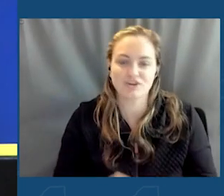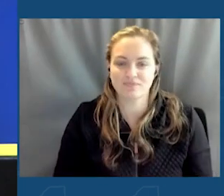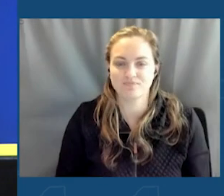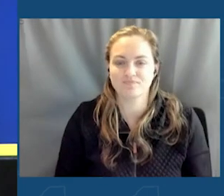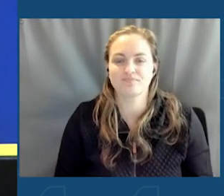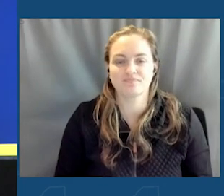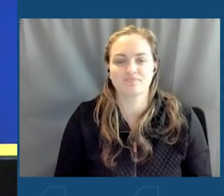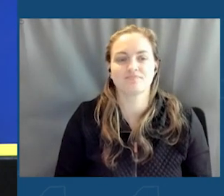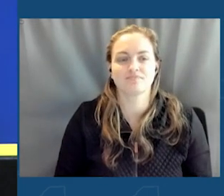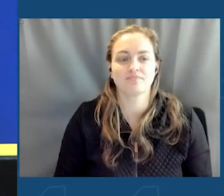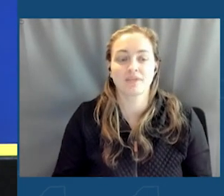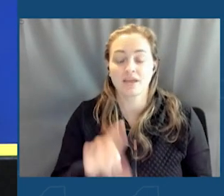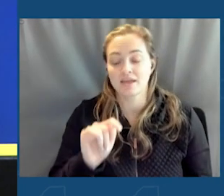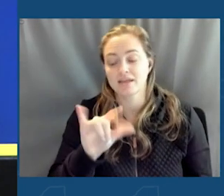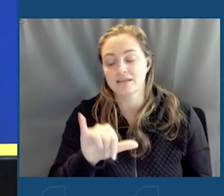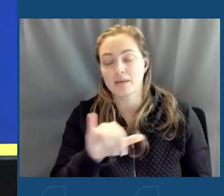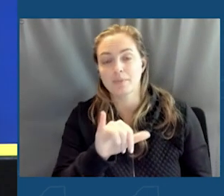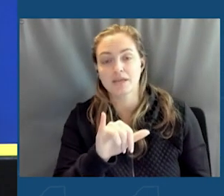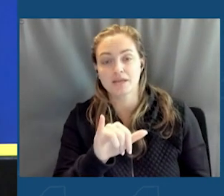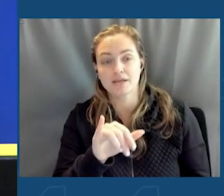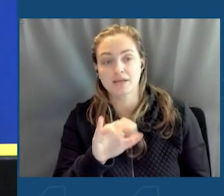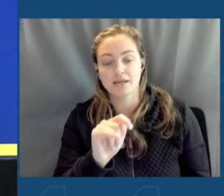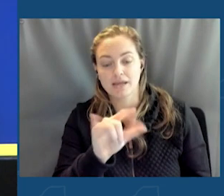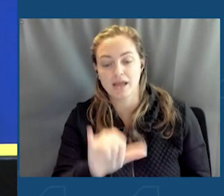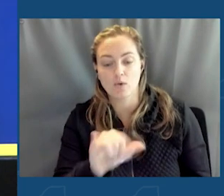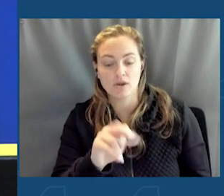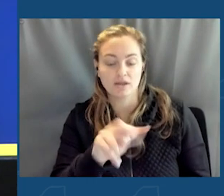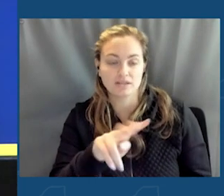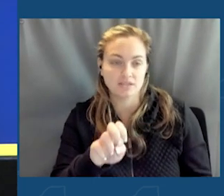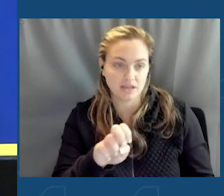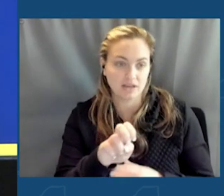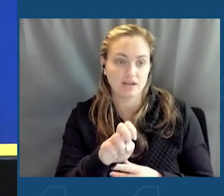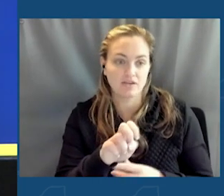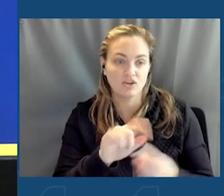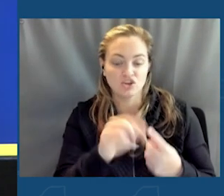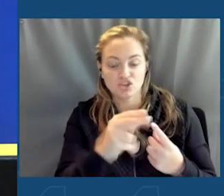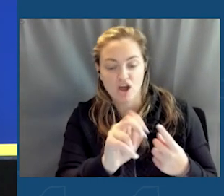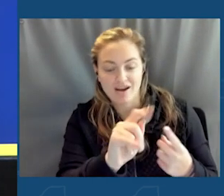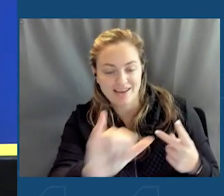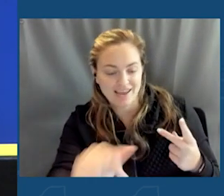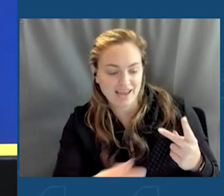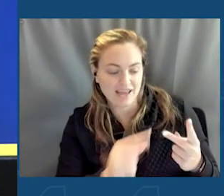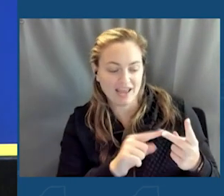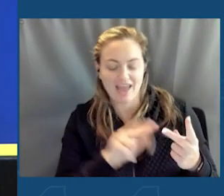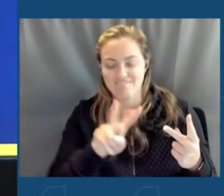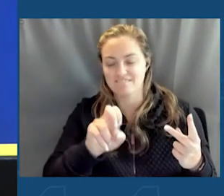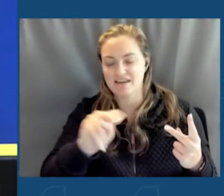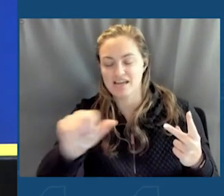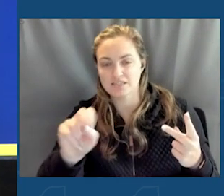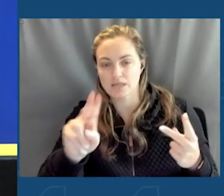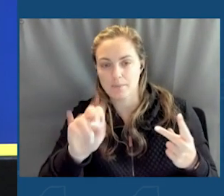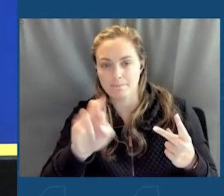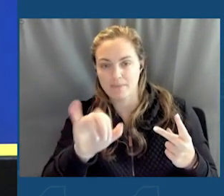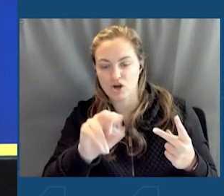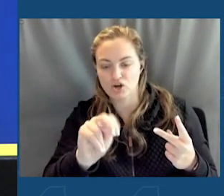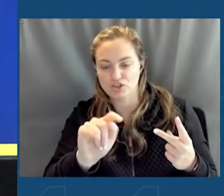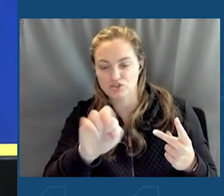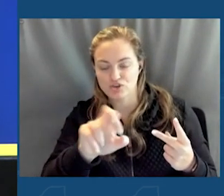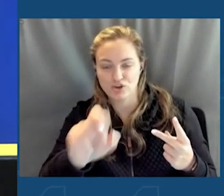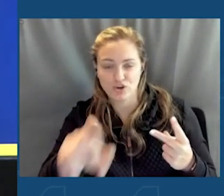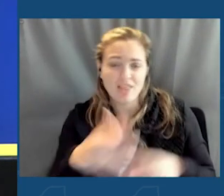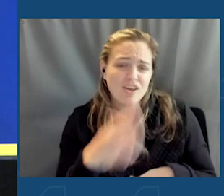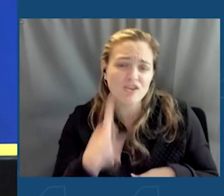Our Deputy County Executive John Kamen and Deputy County Executive Vanessa Baird Streeter, thank you for your leadership as well.